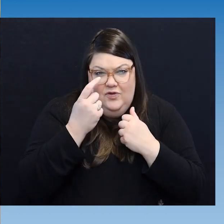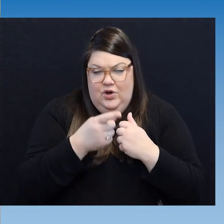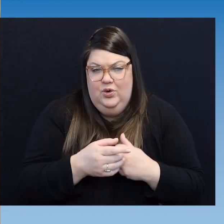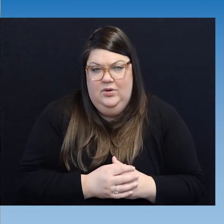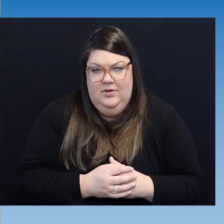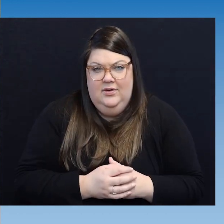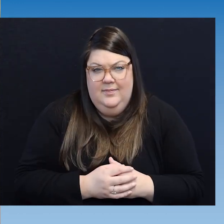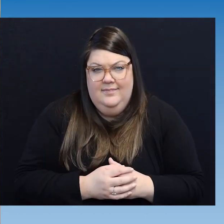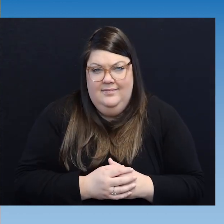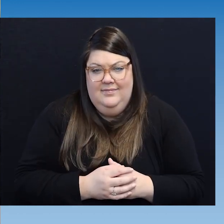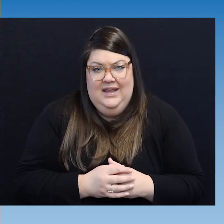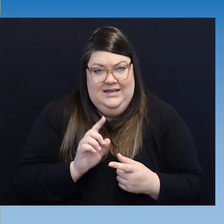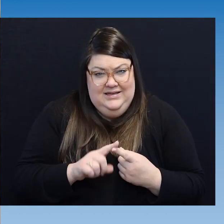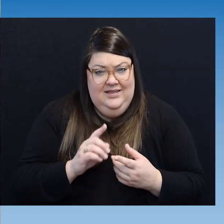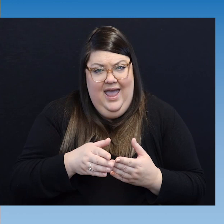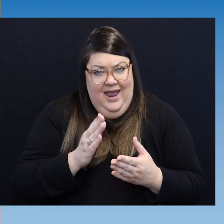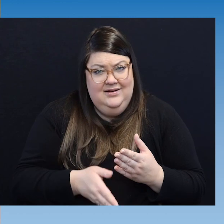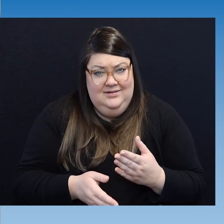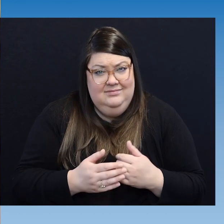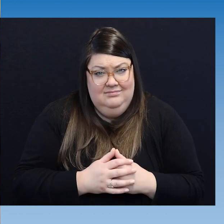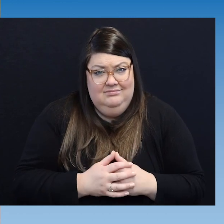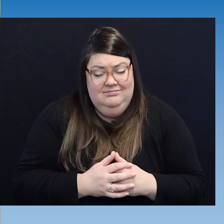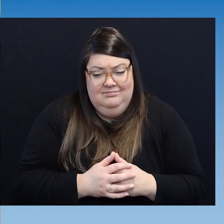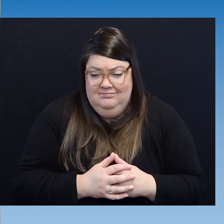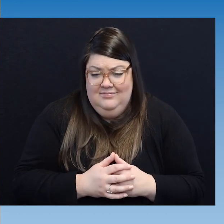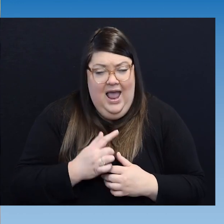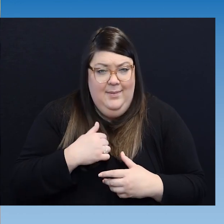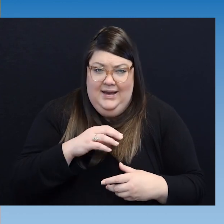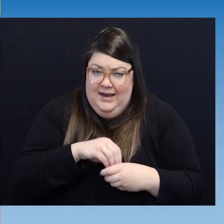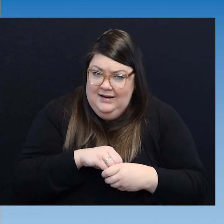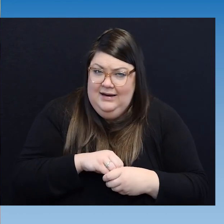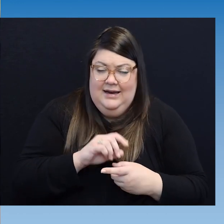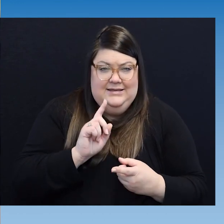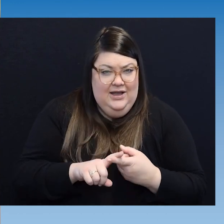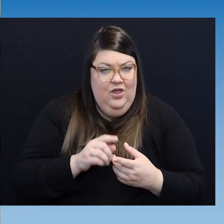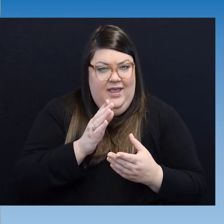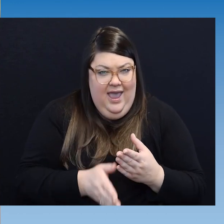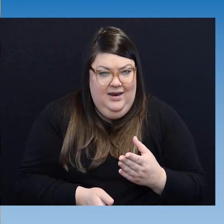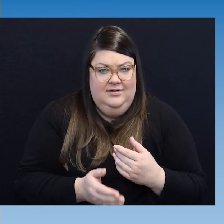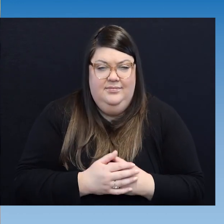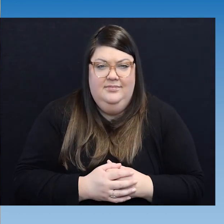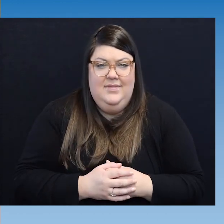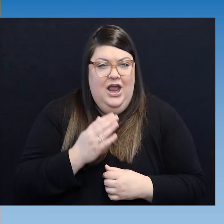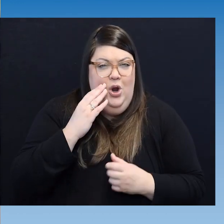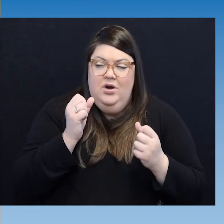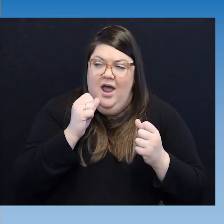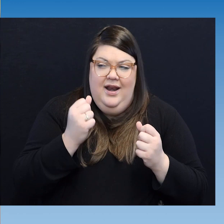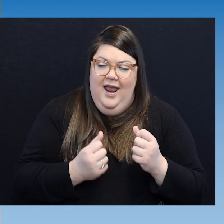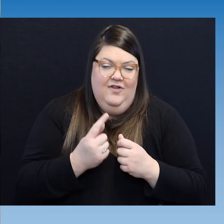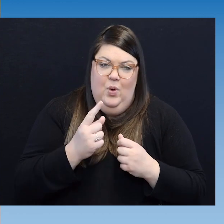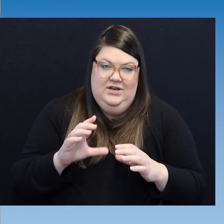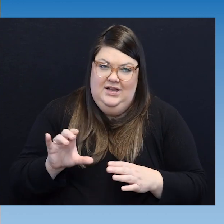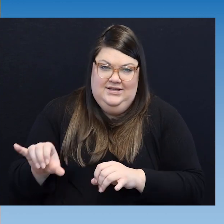you. No, I mean, to the end. I mean, I'm in it to the end, you know, and I know that not everybody's that